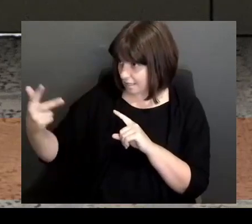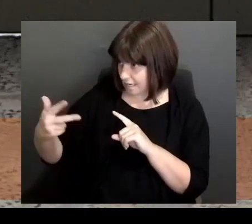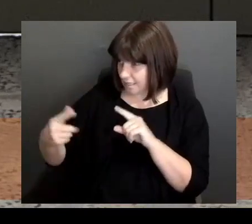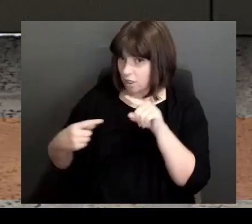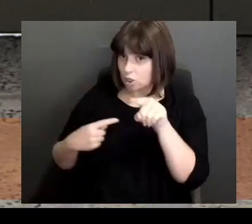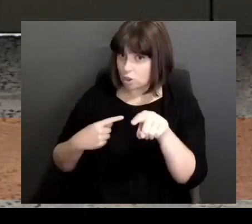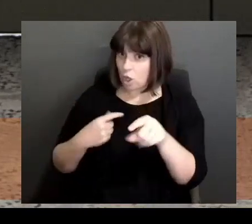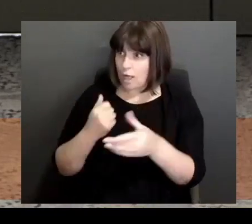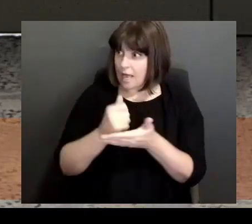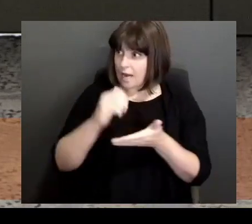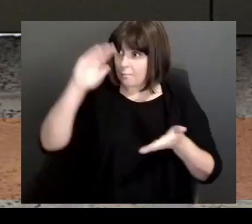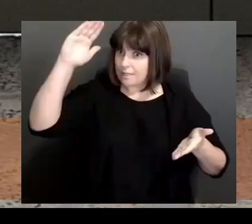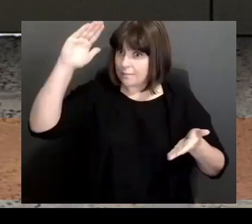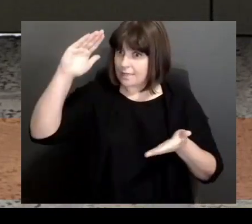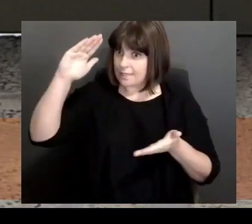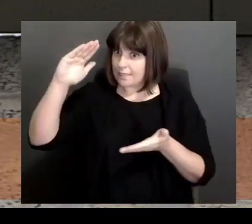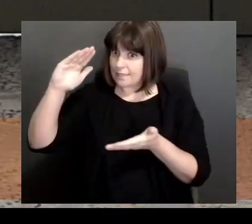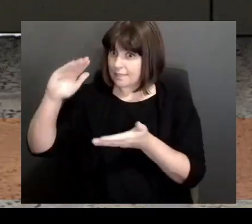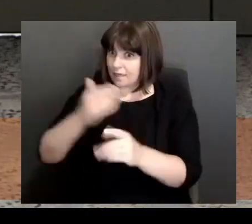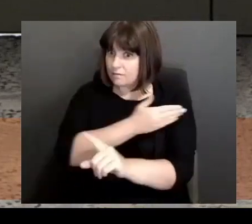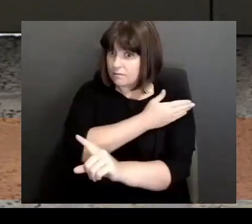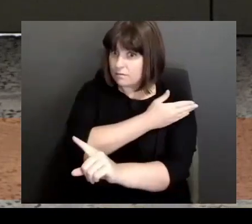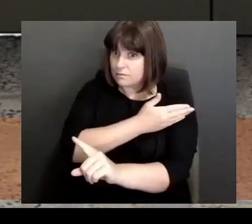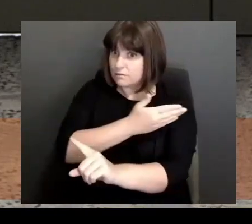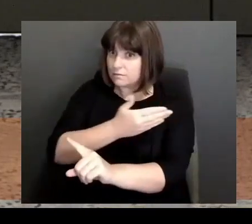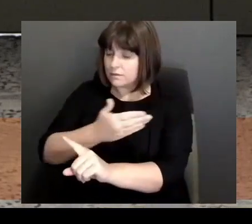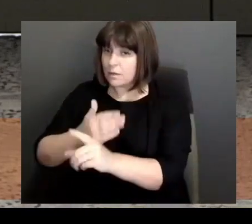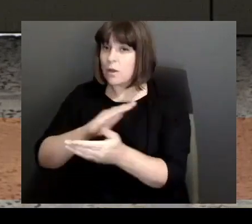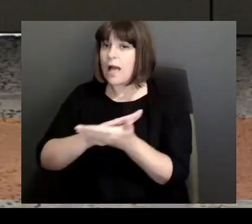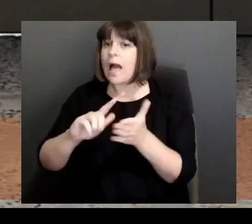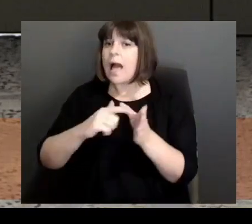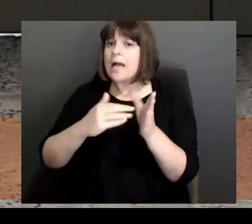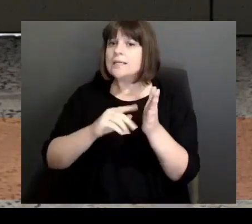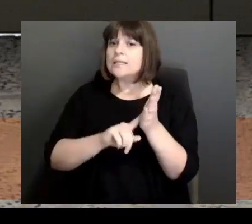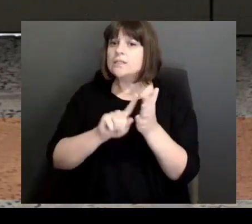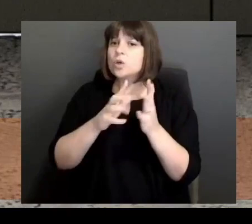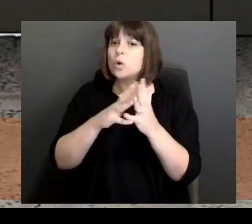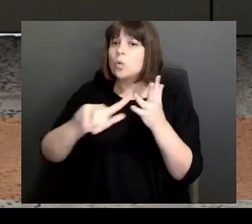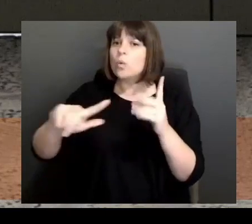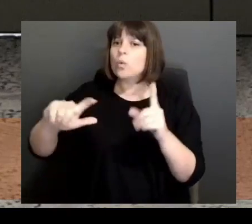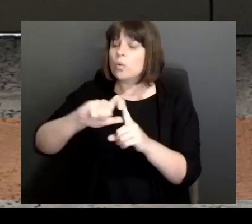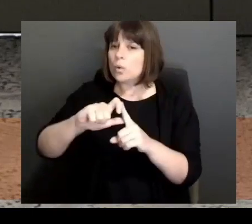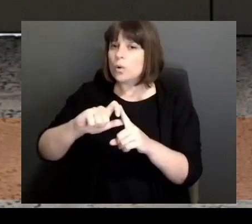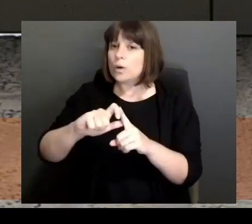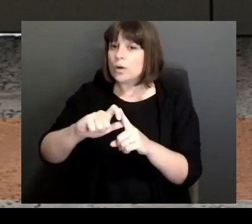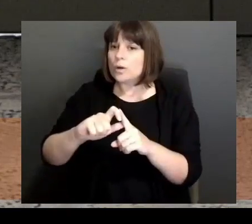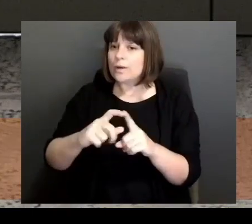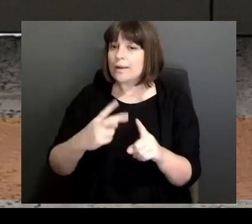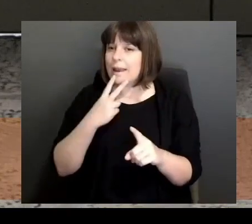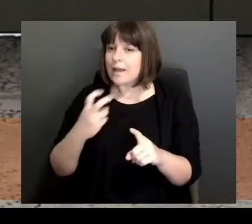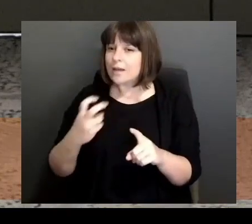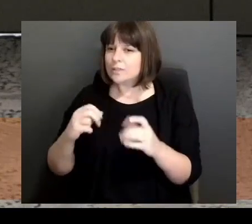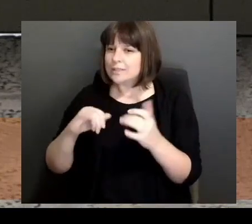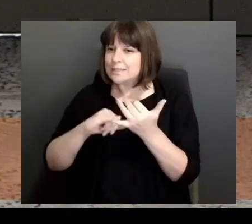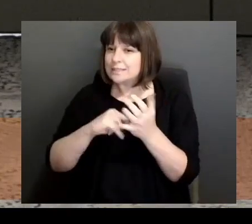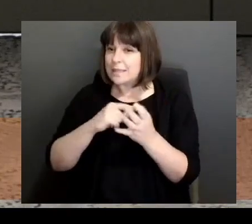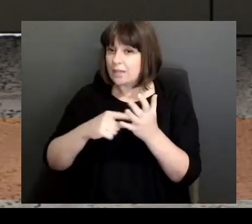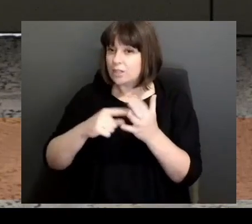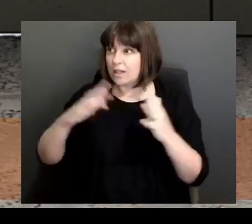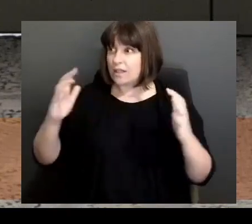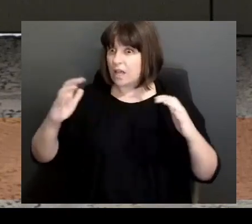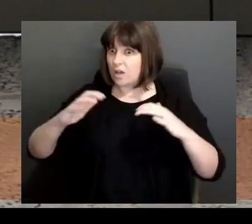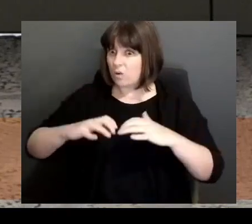and it's largely due to the closure of Hazelwood Power Station in 2017. And also the expansion of renewable